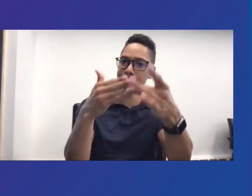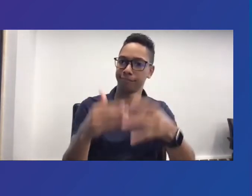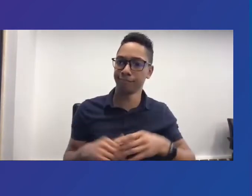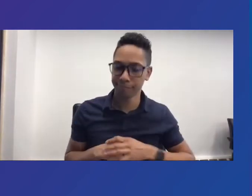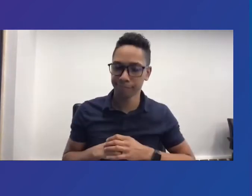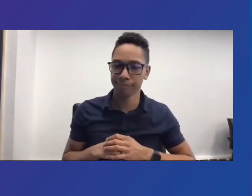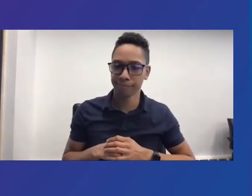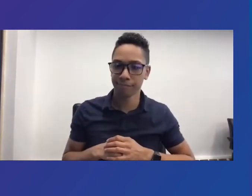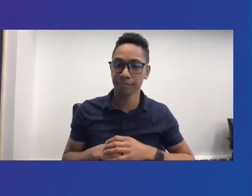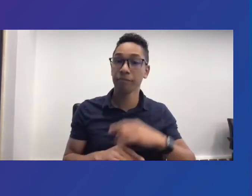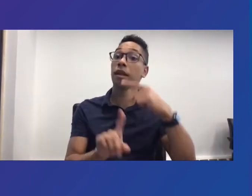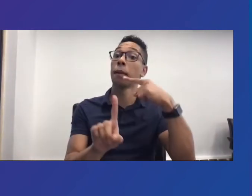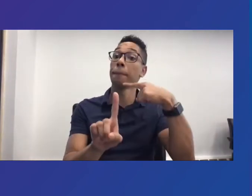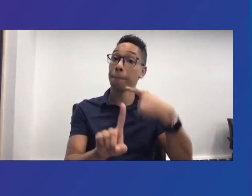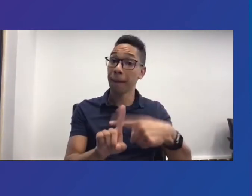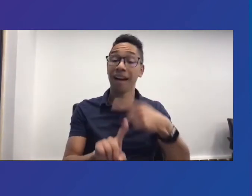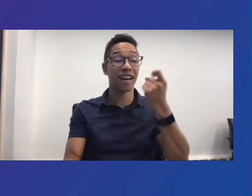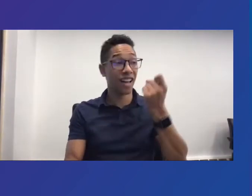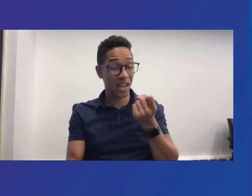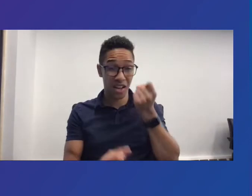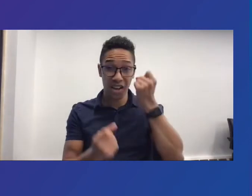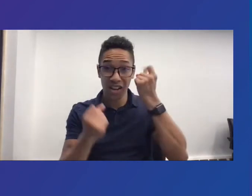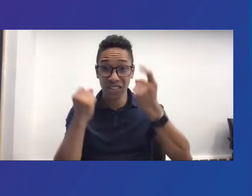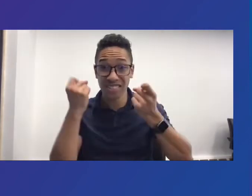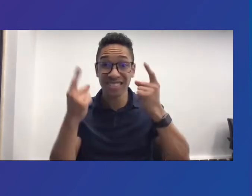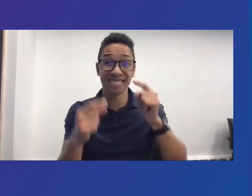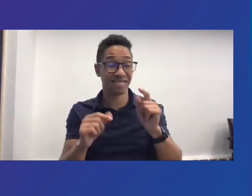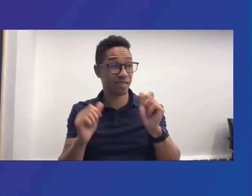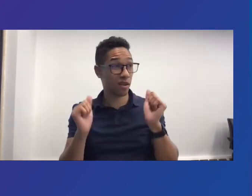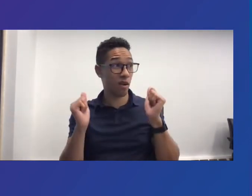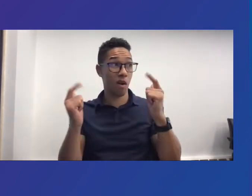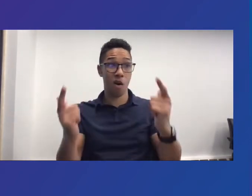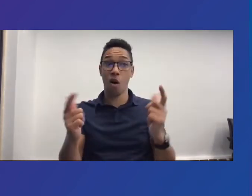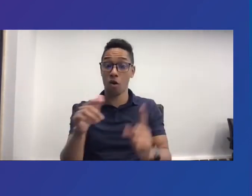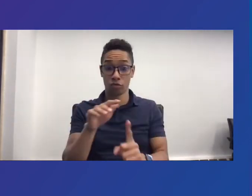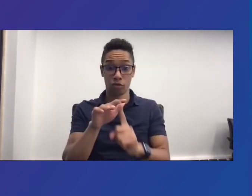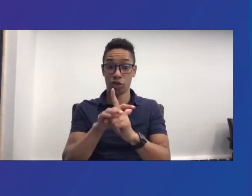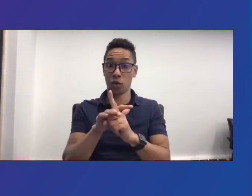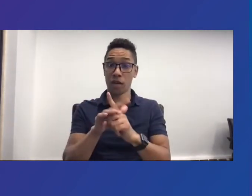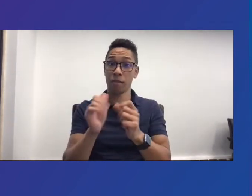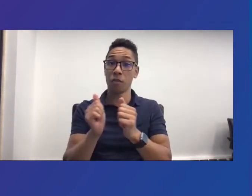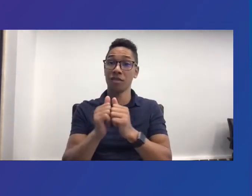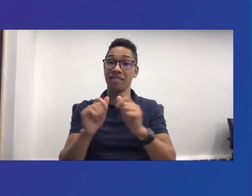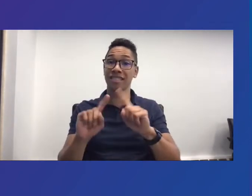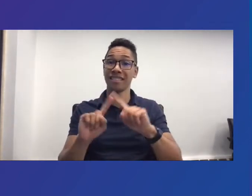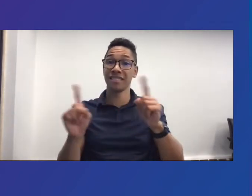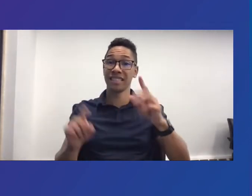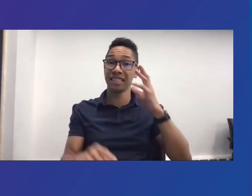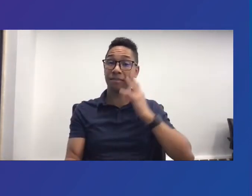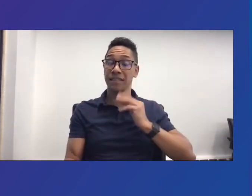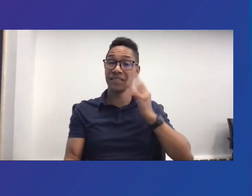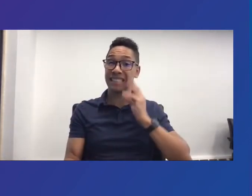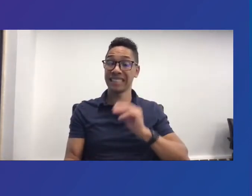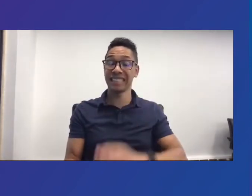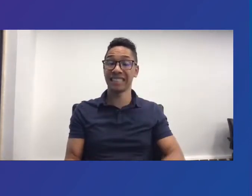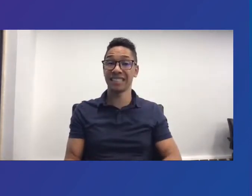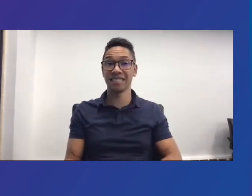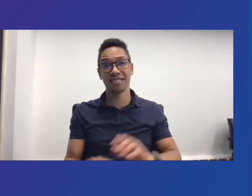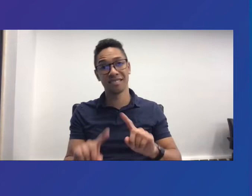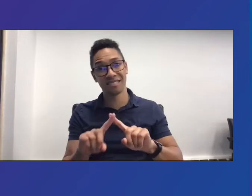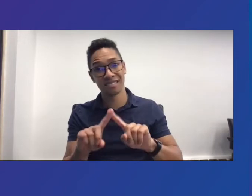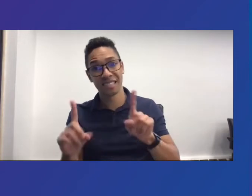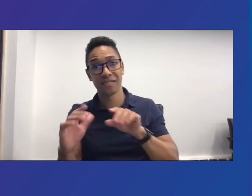understanding that everyone is coming into this place from a different experience, different